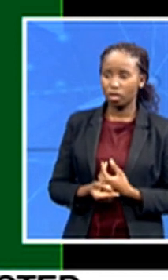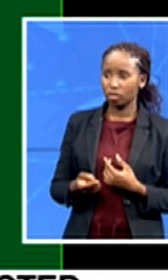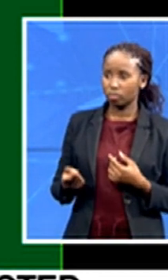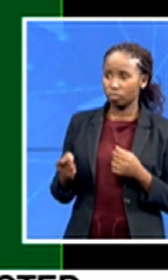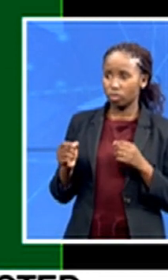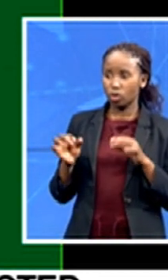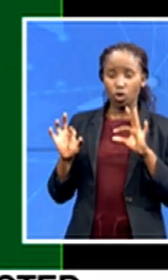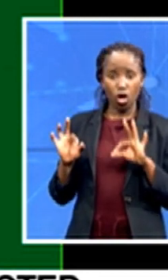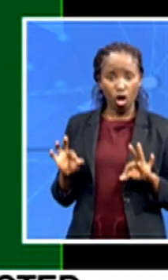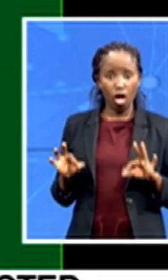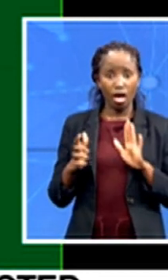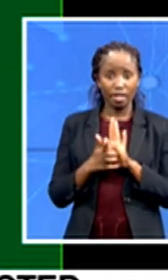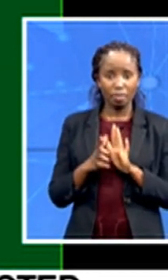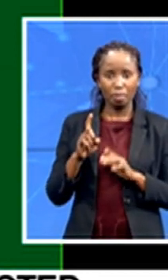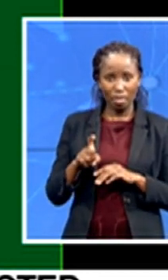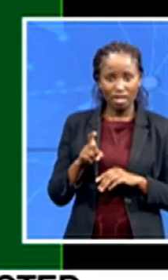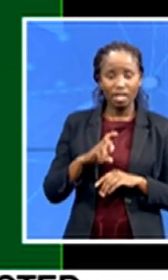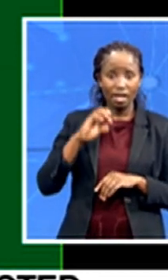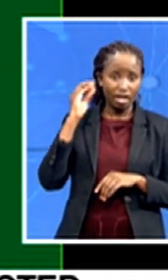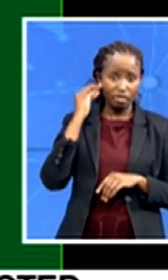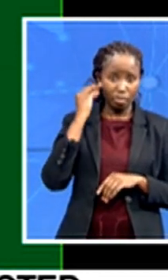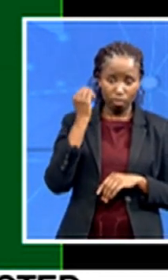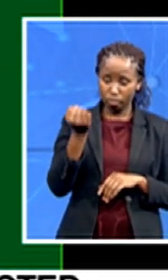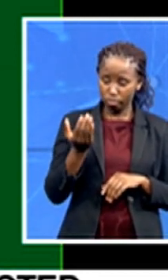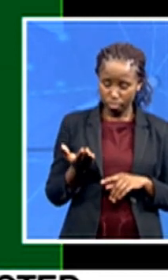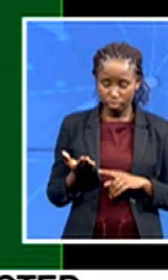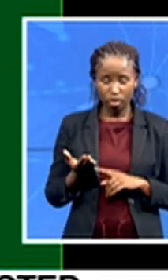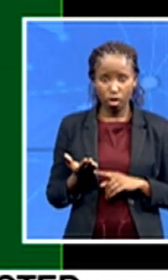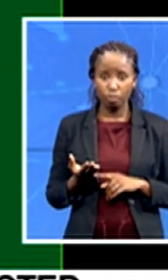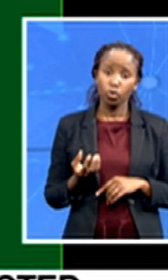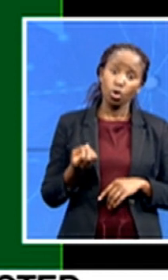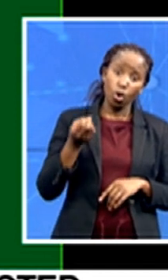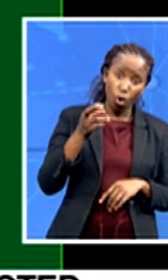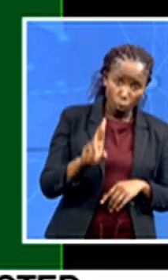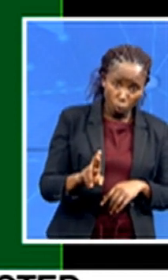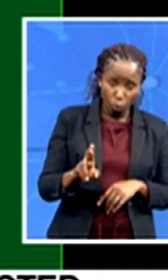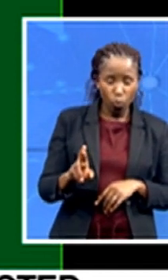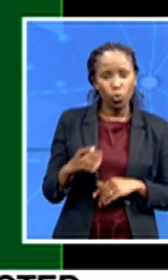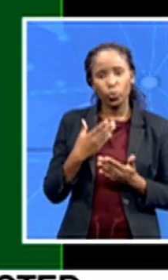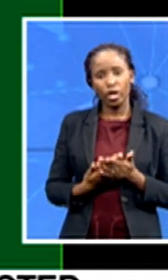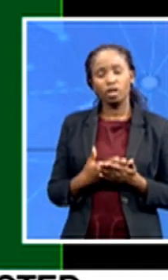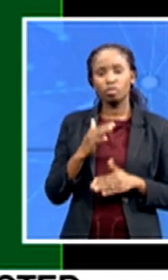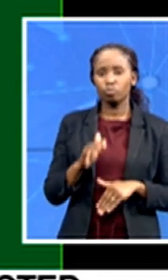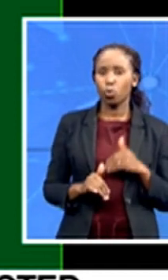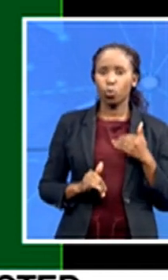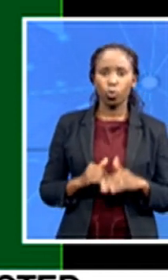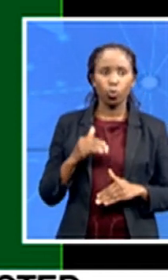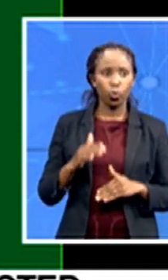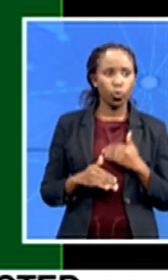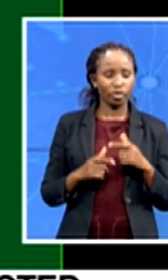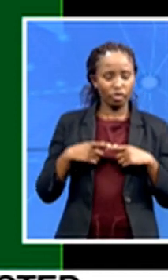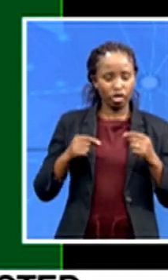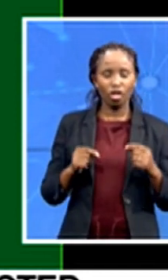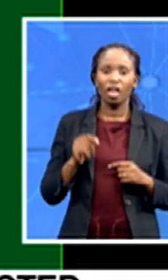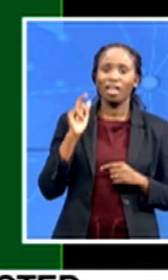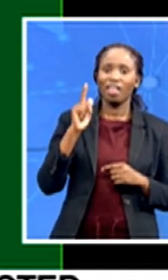available, or it could happen towards the end of the process where you don't have enough evidence to